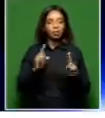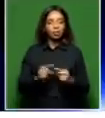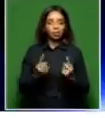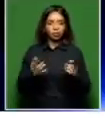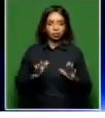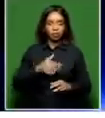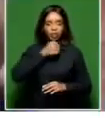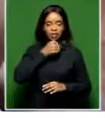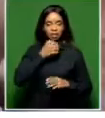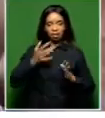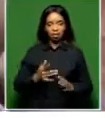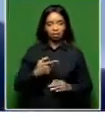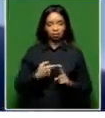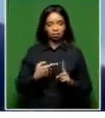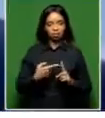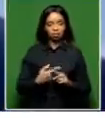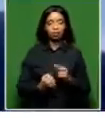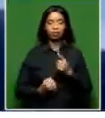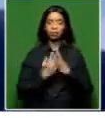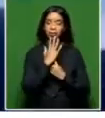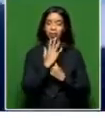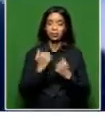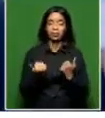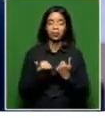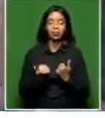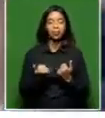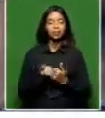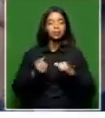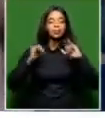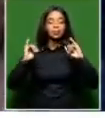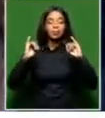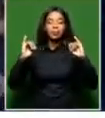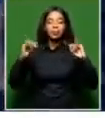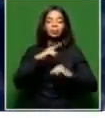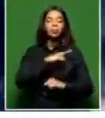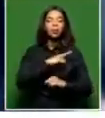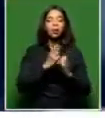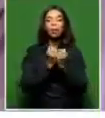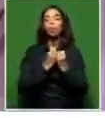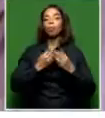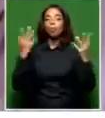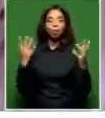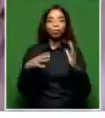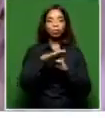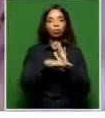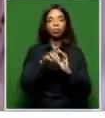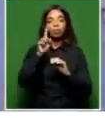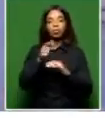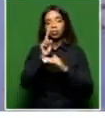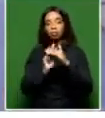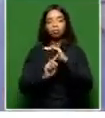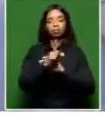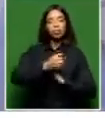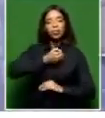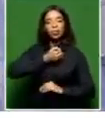it has affected me greatly. It has affected me greatly because most of the shows that I was booked for have been